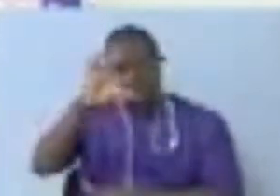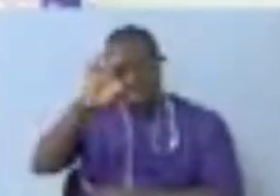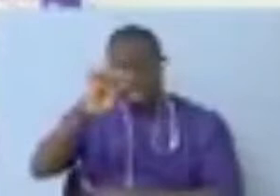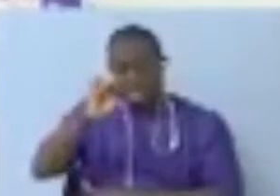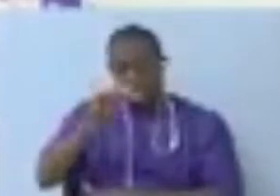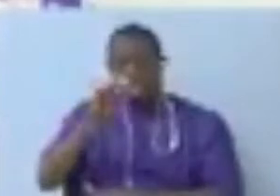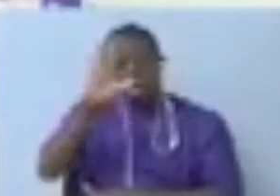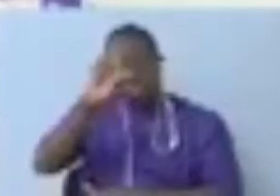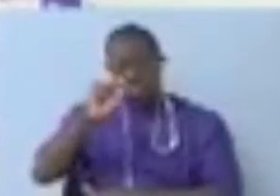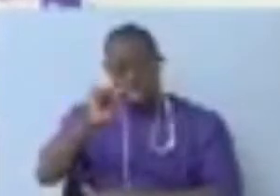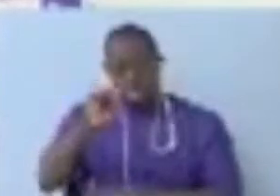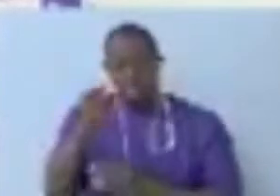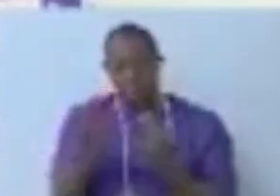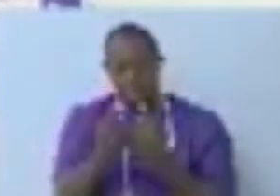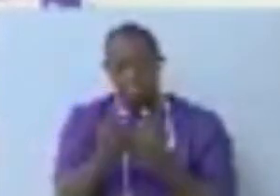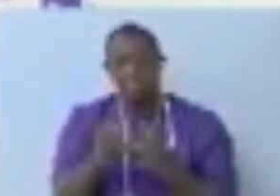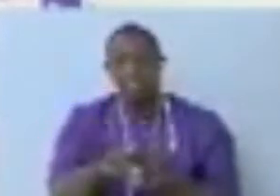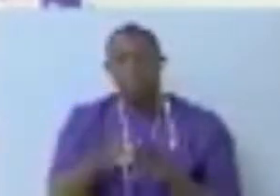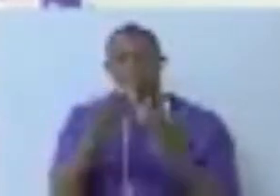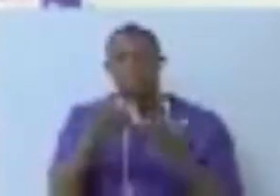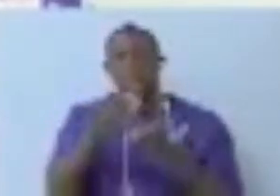Mr. Jobarteh, let's look at this.